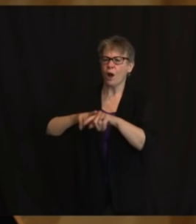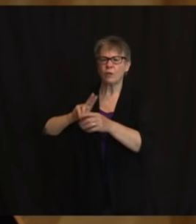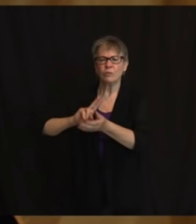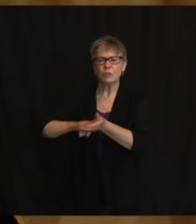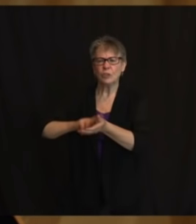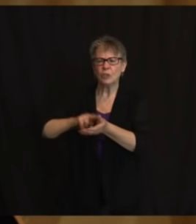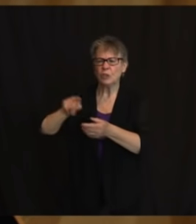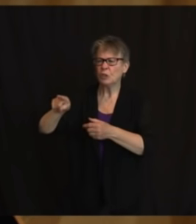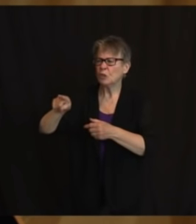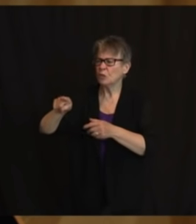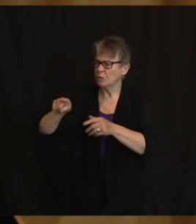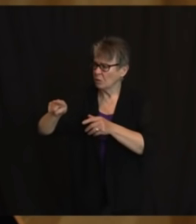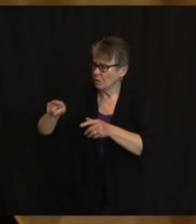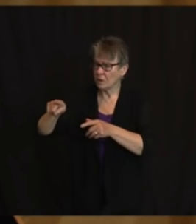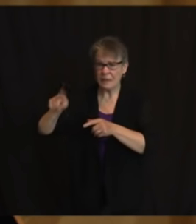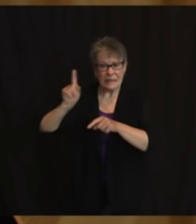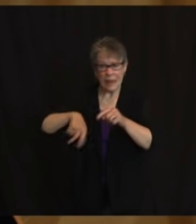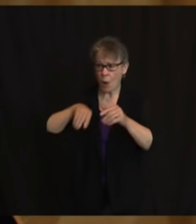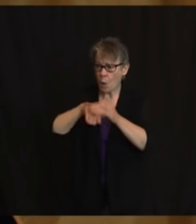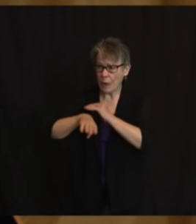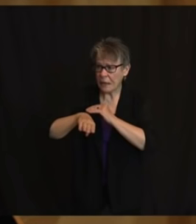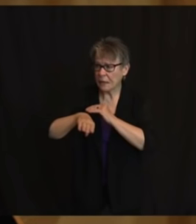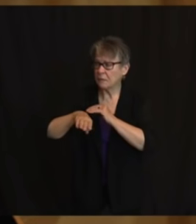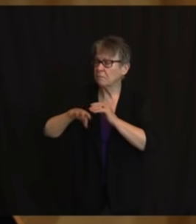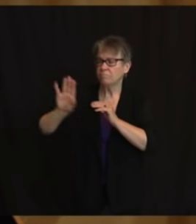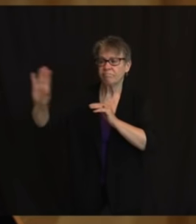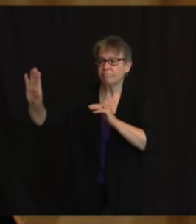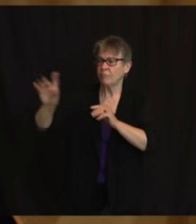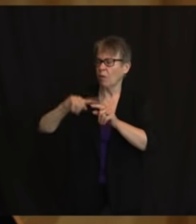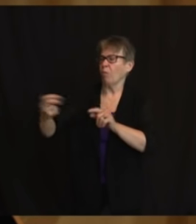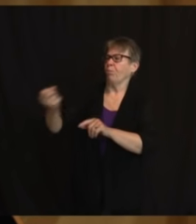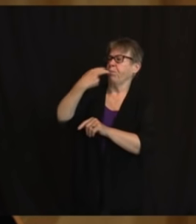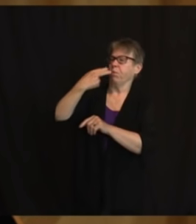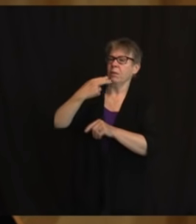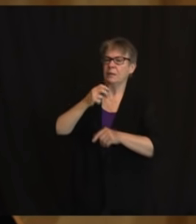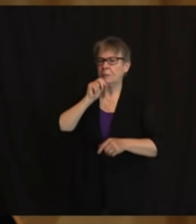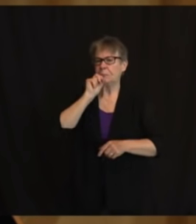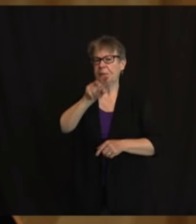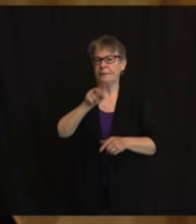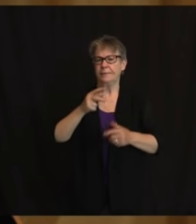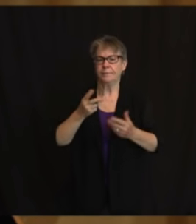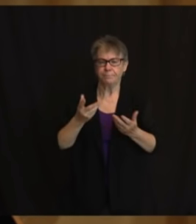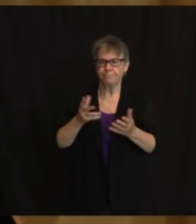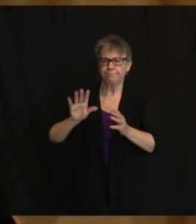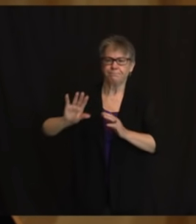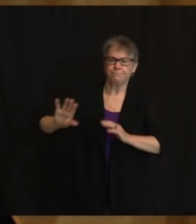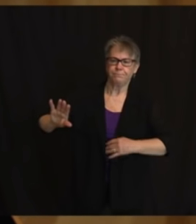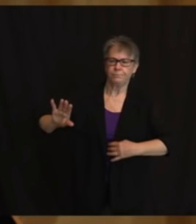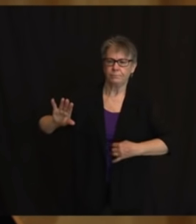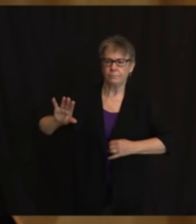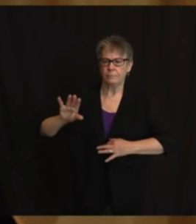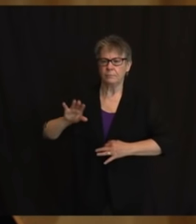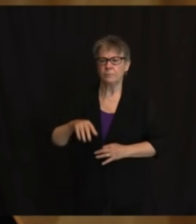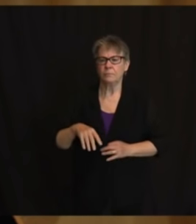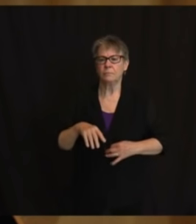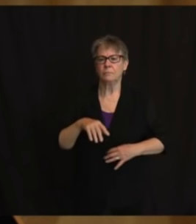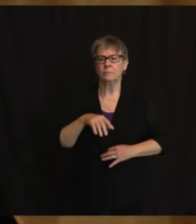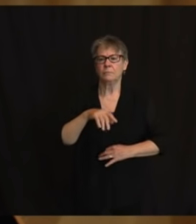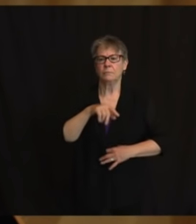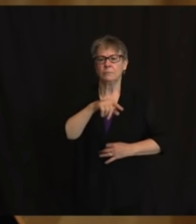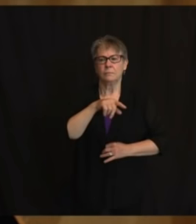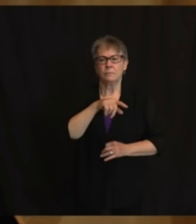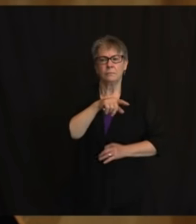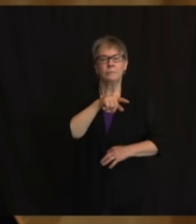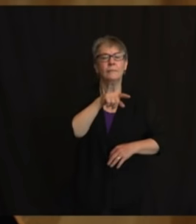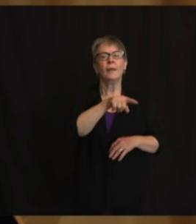Hanover, an employee at a gas station was cited for not wearing a mask and social distancing. In Mount Olive, a subject was cited for being